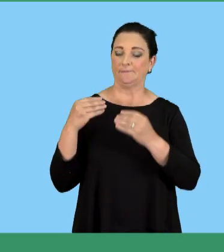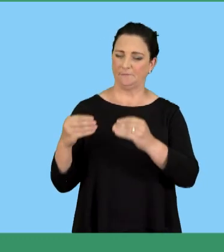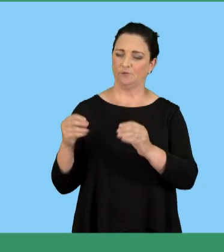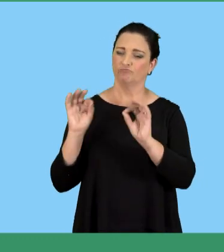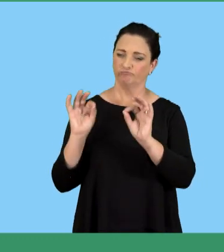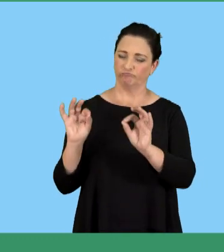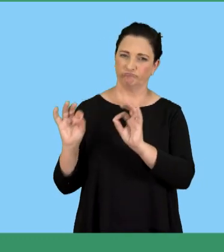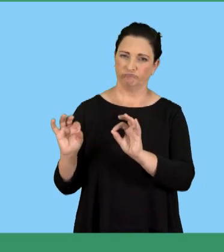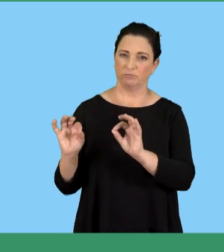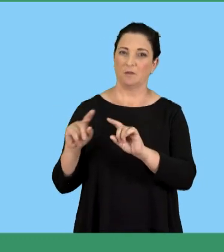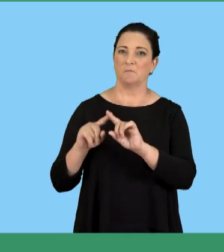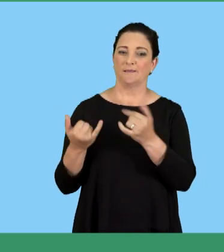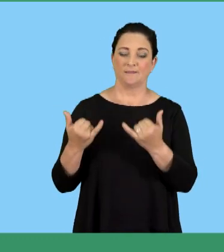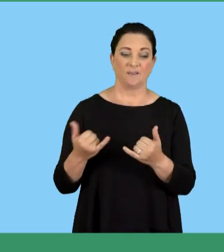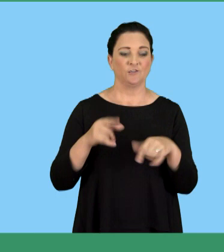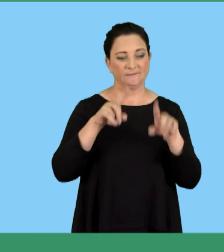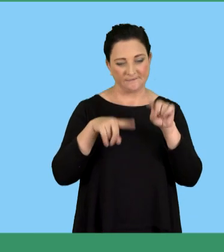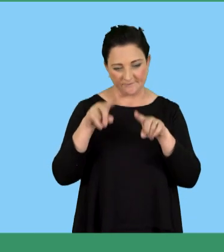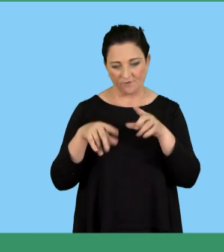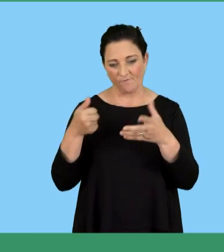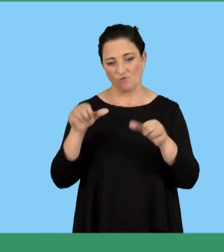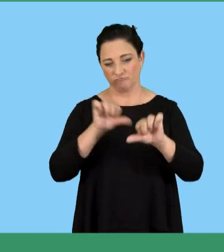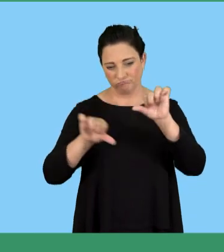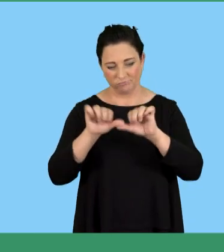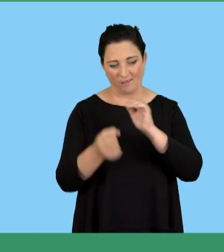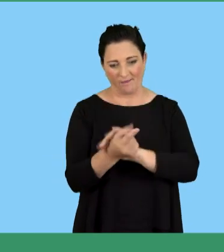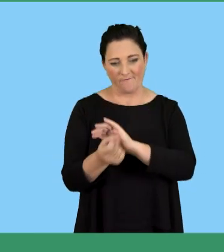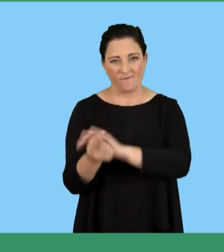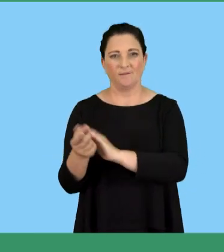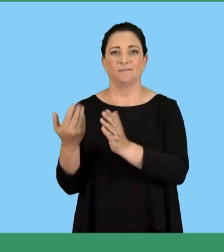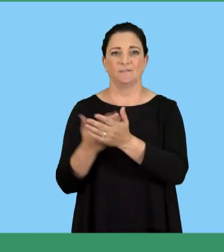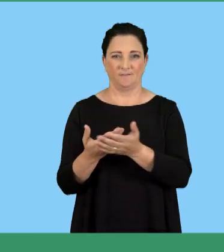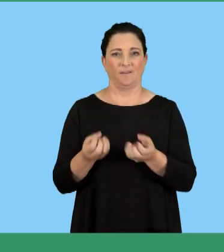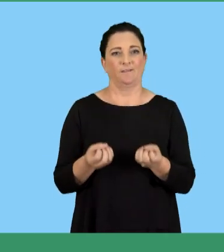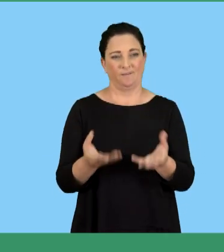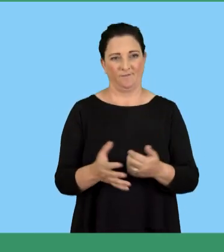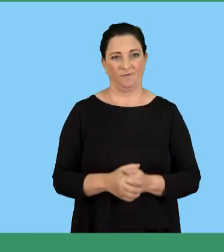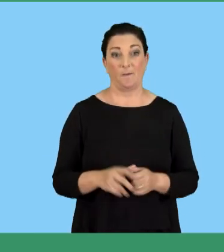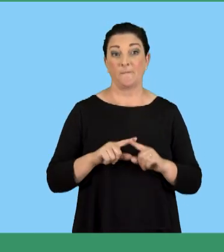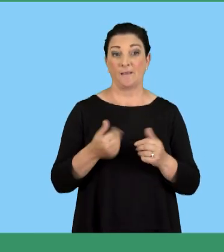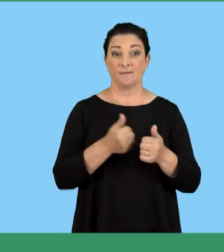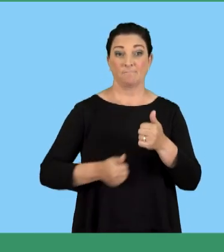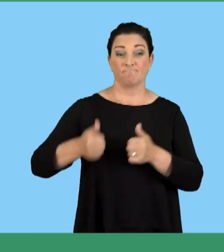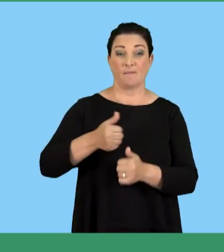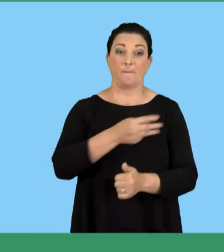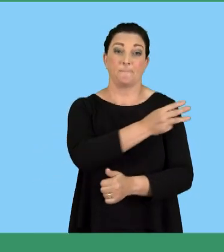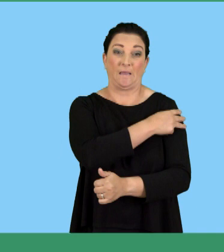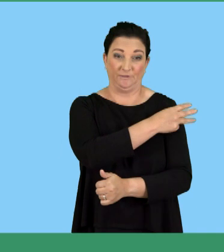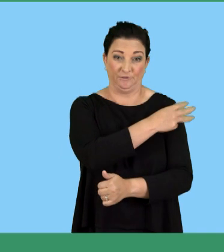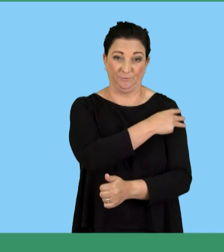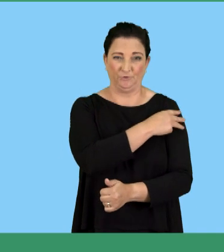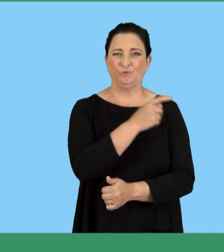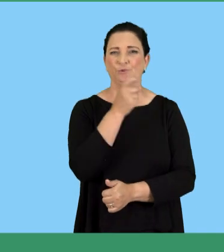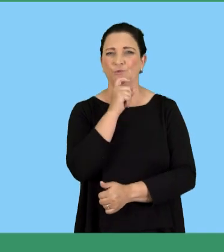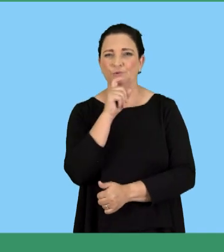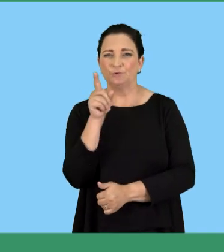popular business that caters for different social events. The management of Gamma Events